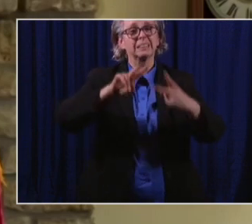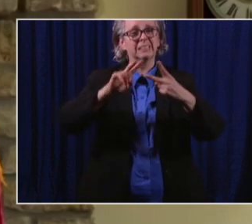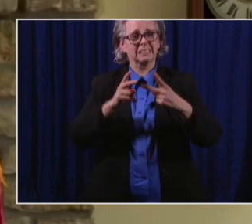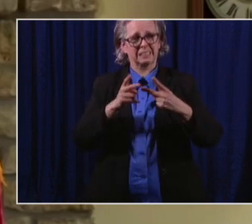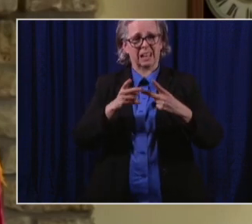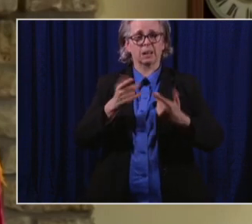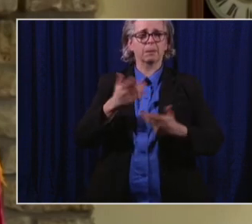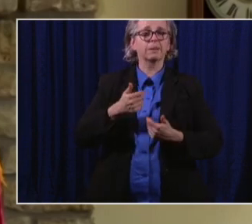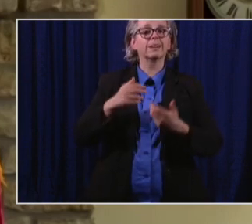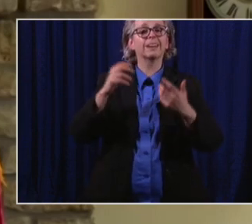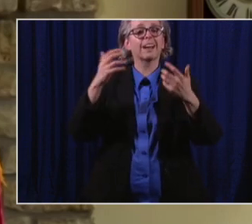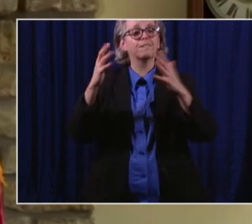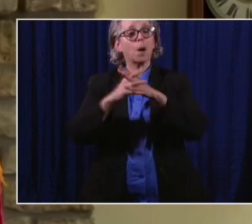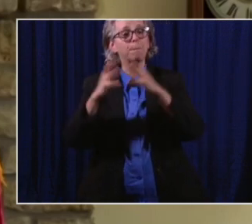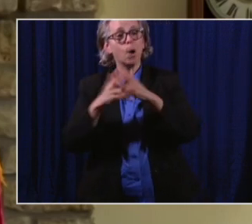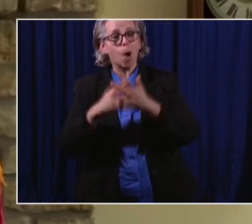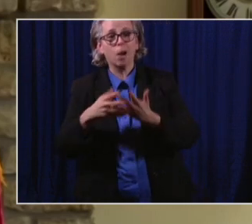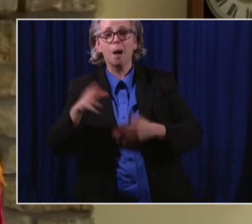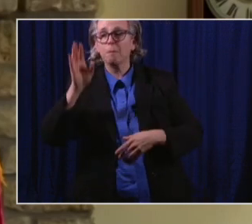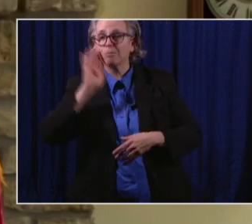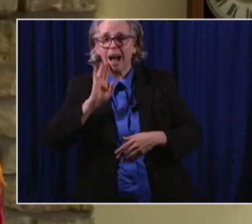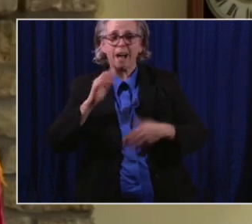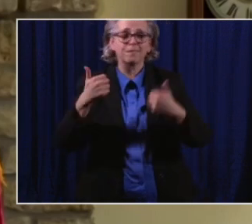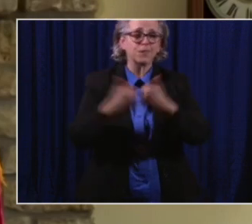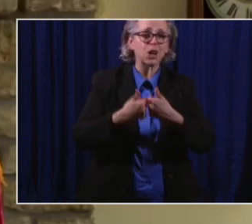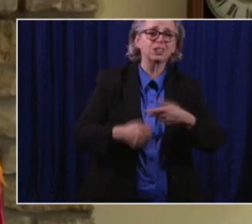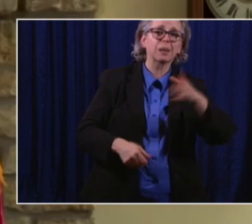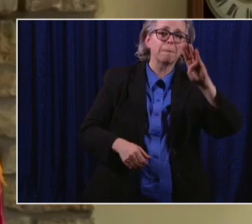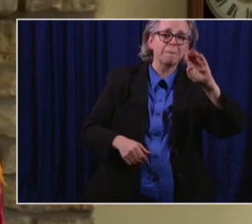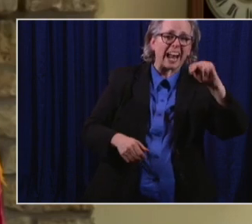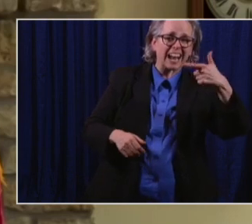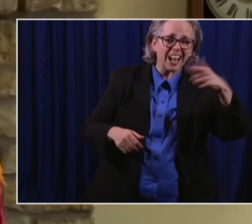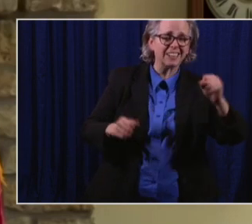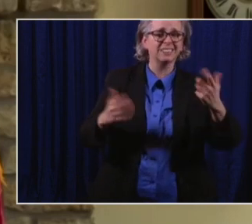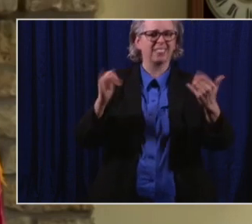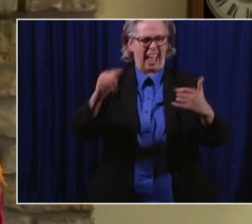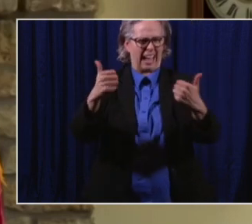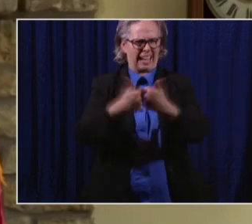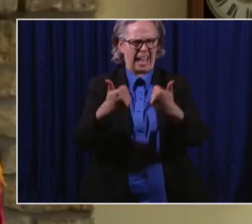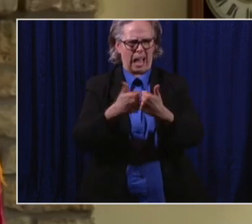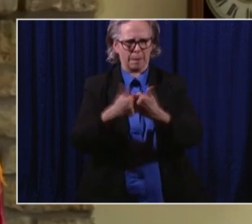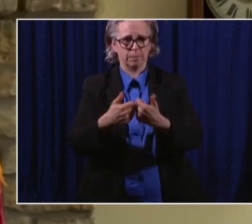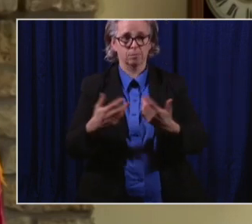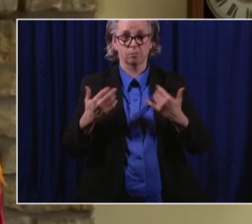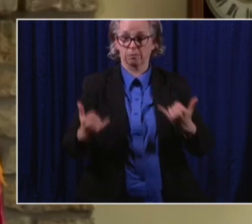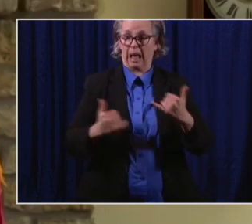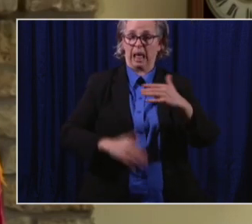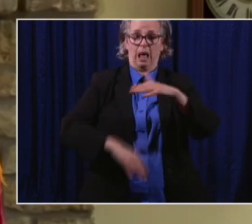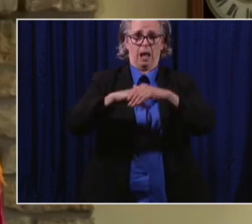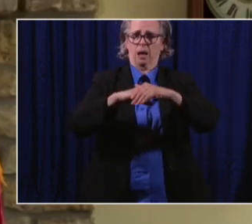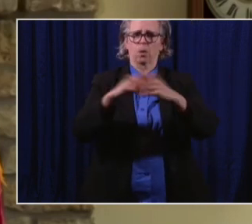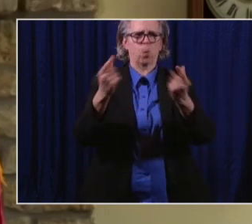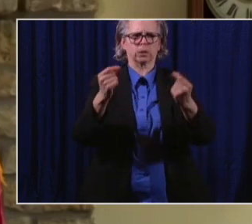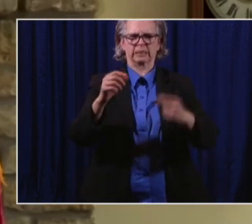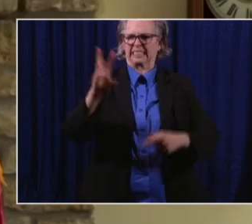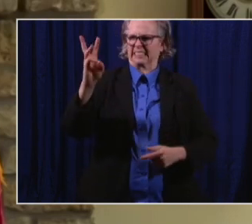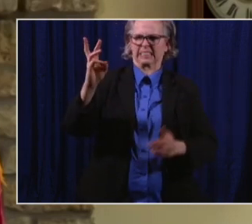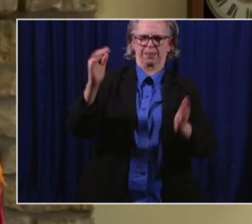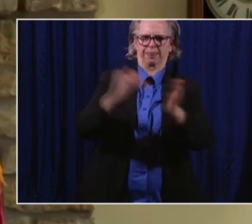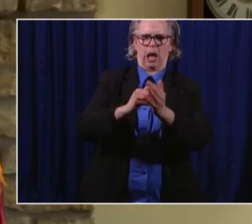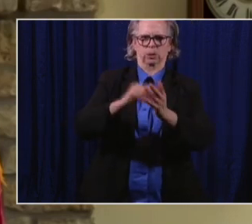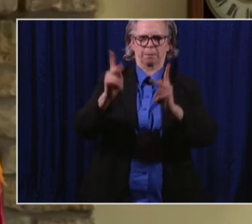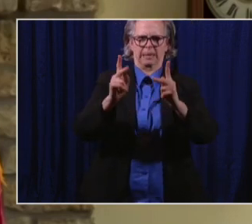Browns, we started by the first games at 6,000 people. I don't know the